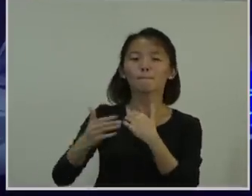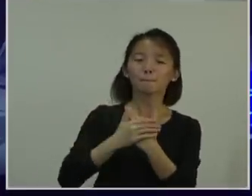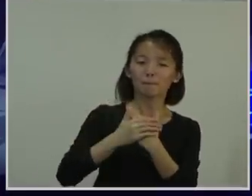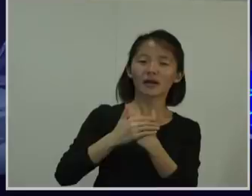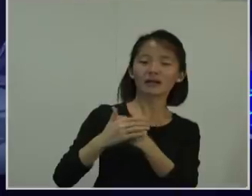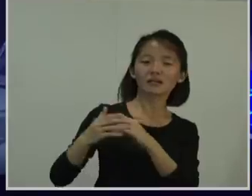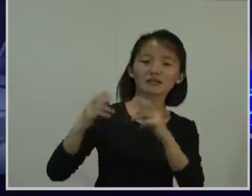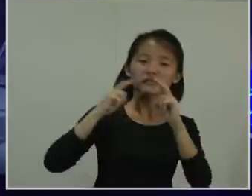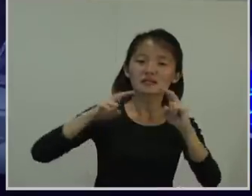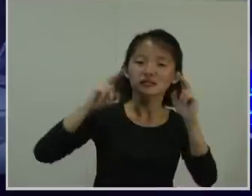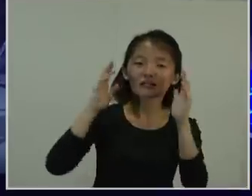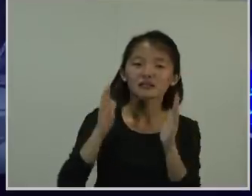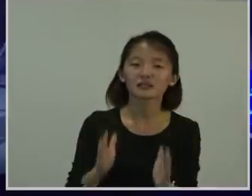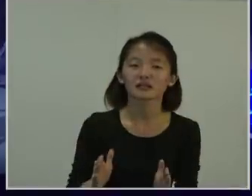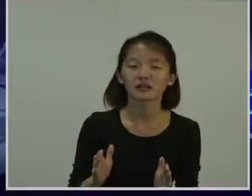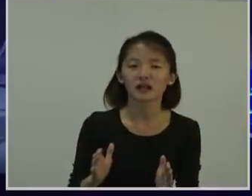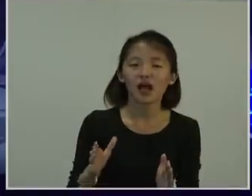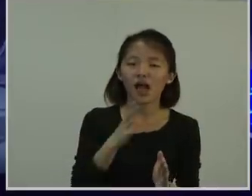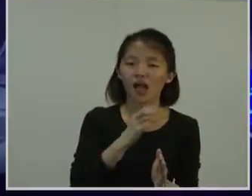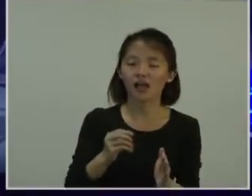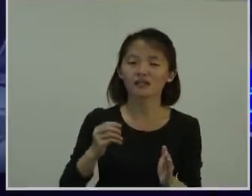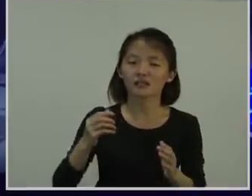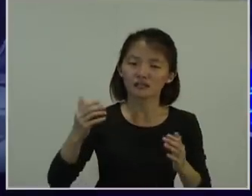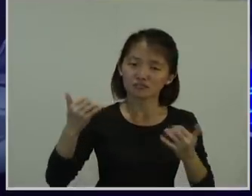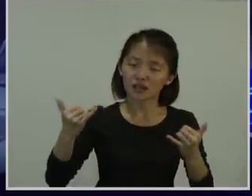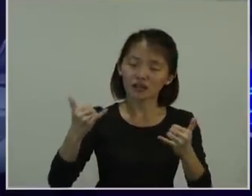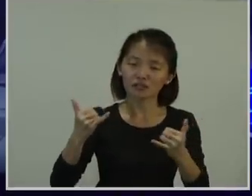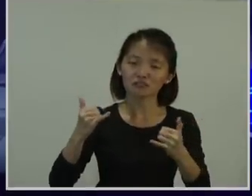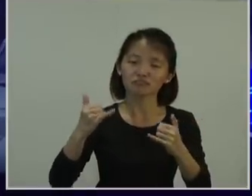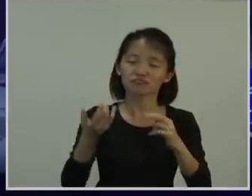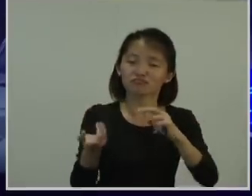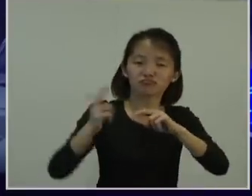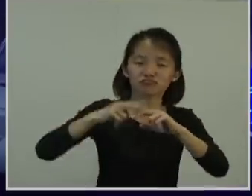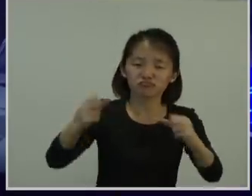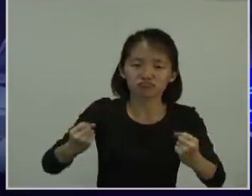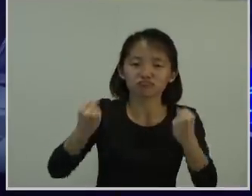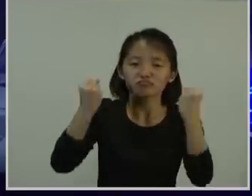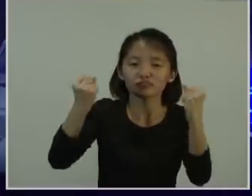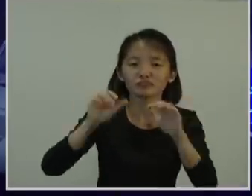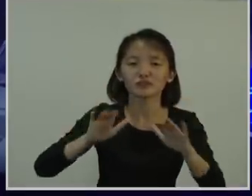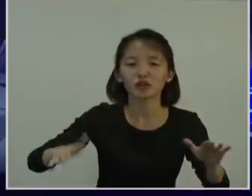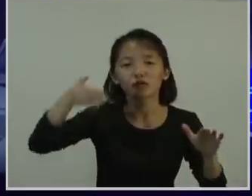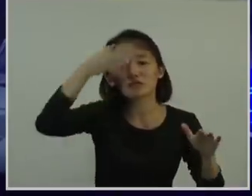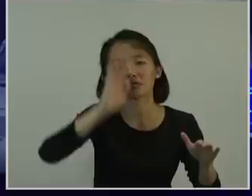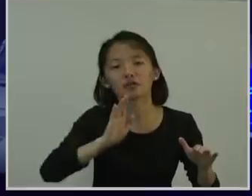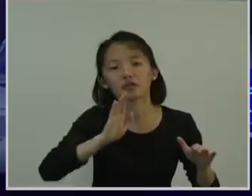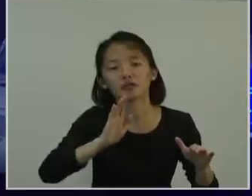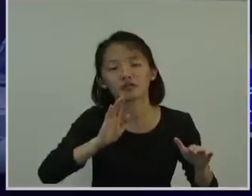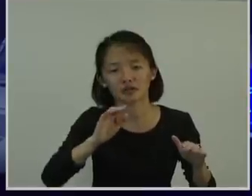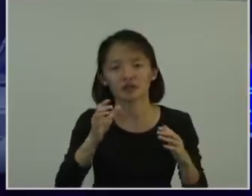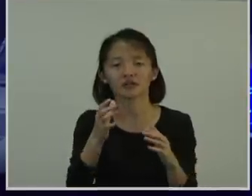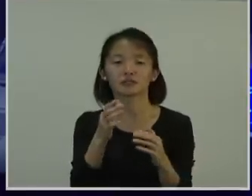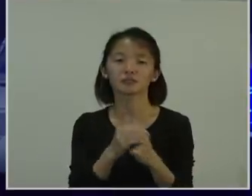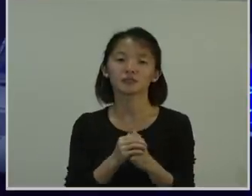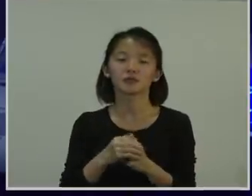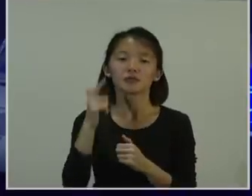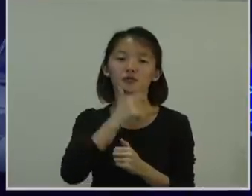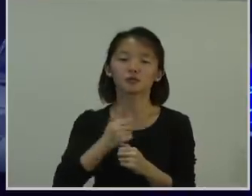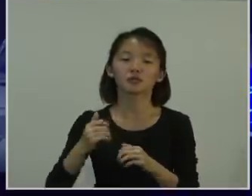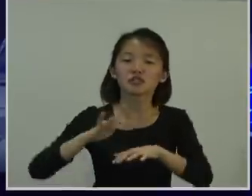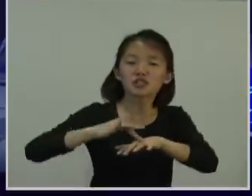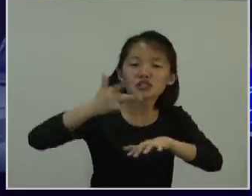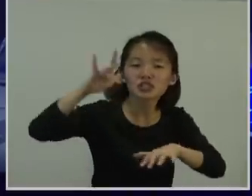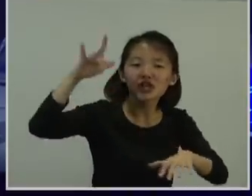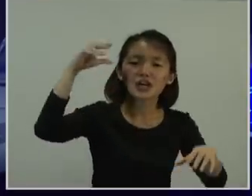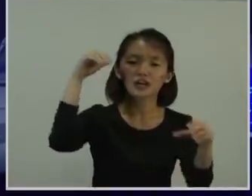but as an even stronger child of God that is going to penetrate into the marketplace to shine for Jesus Christ. Yes.